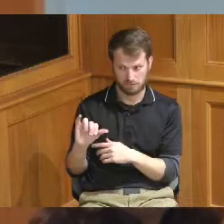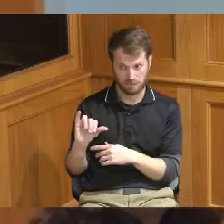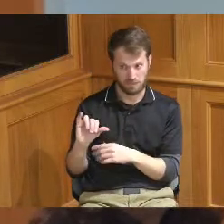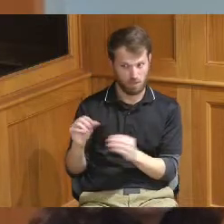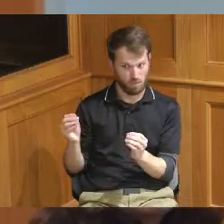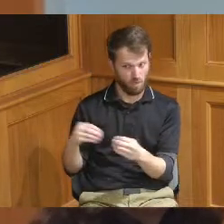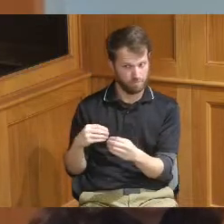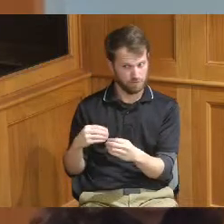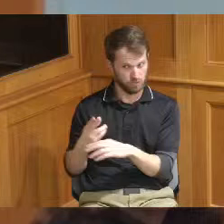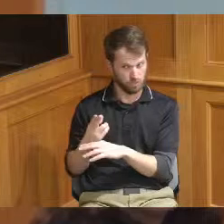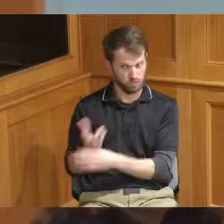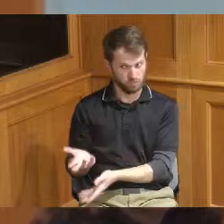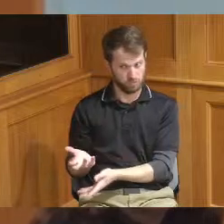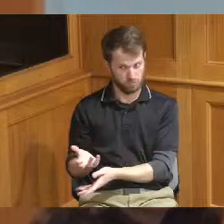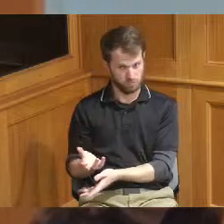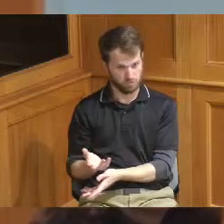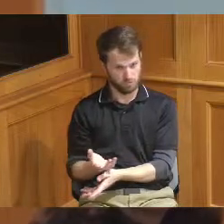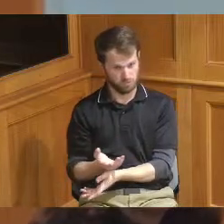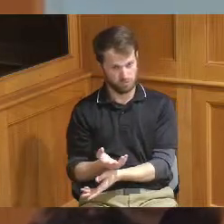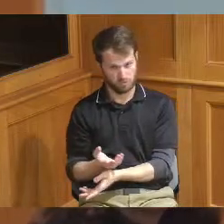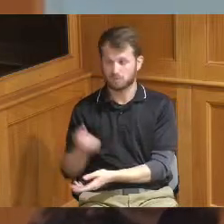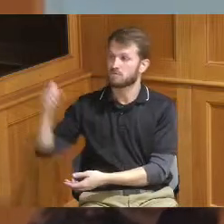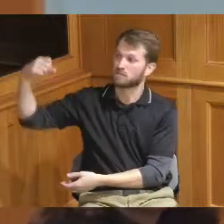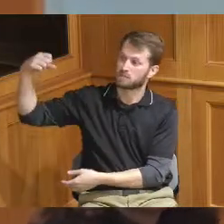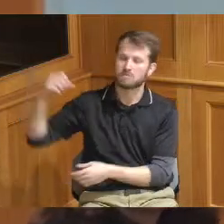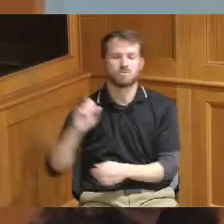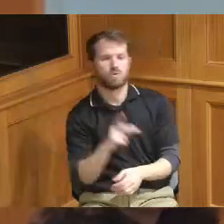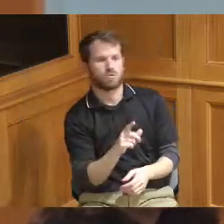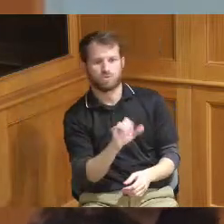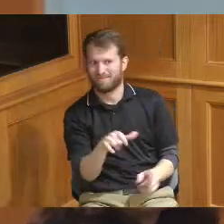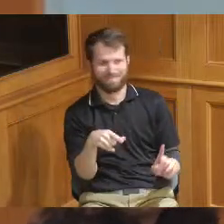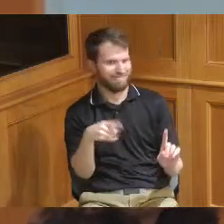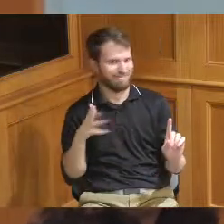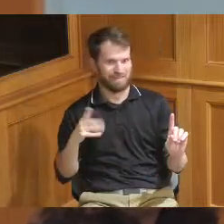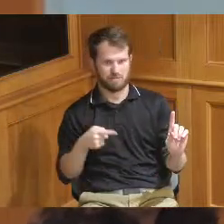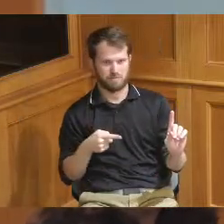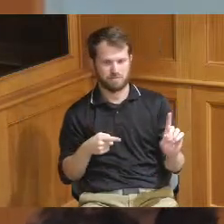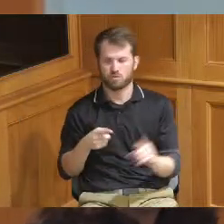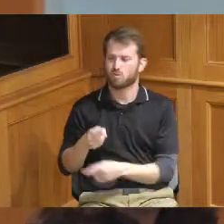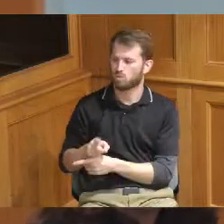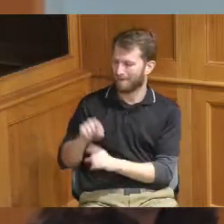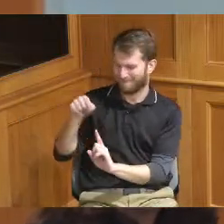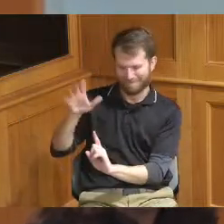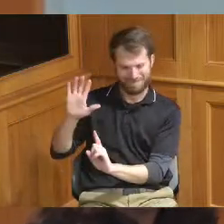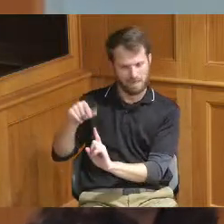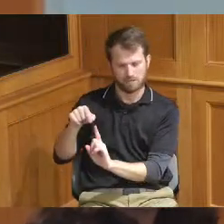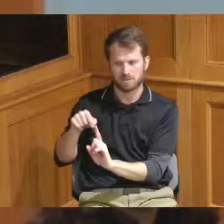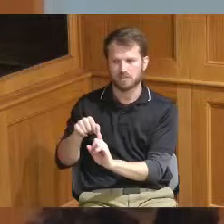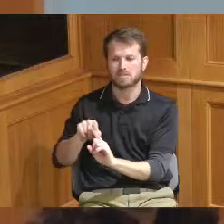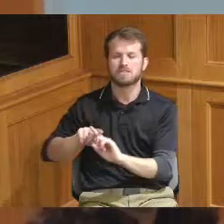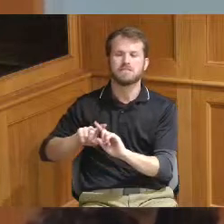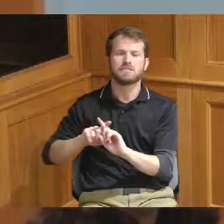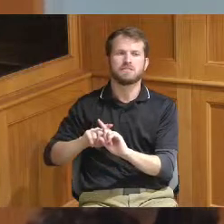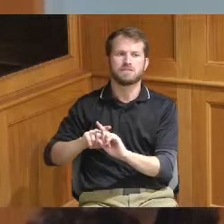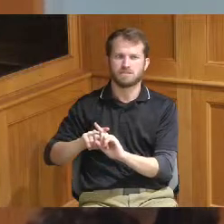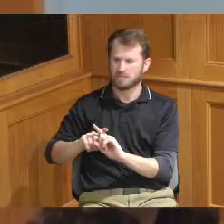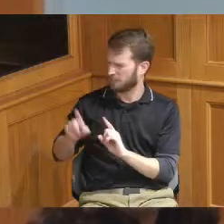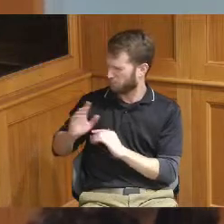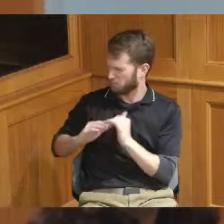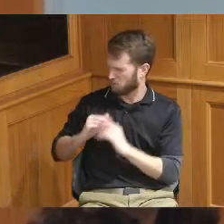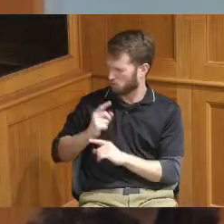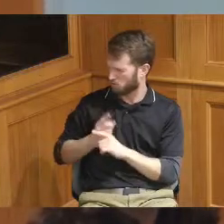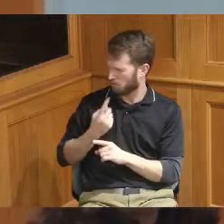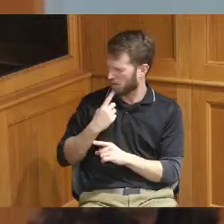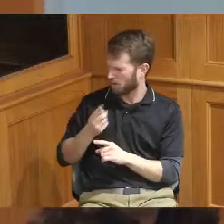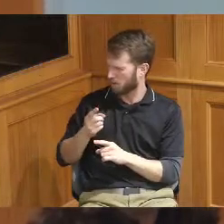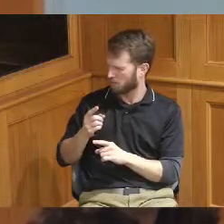office users. Yes. Yes. Okay. So this is the only one. This is the only one. It's a different building, isn't it? The footprint is a little bit different than